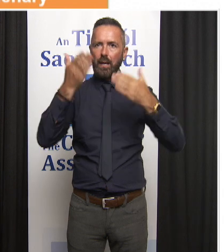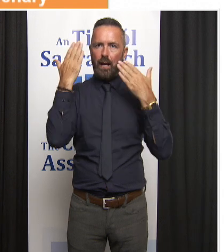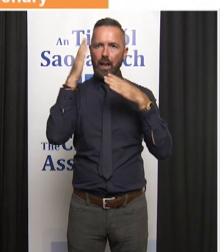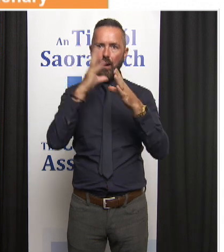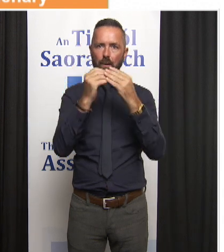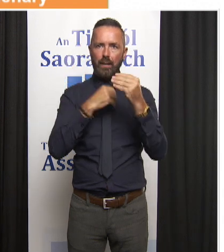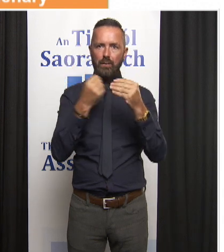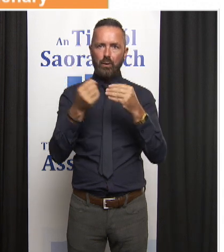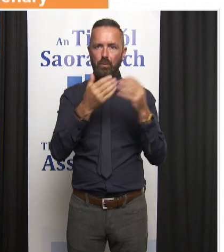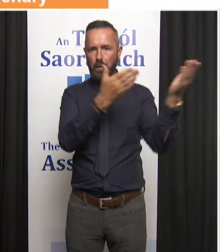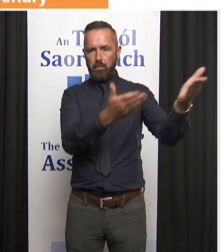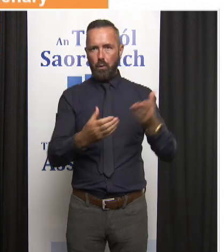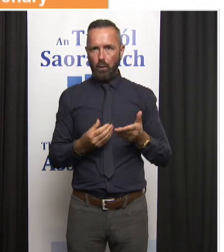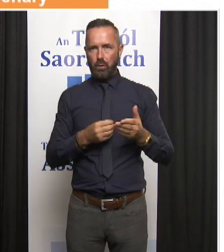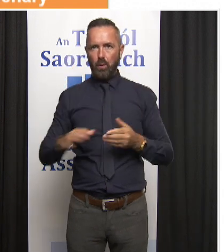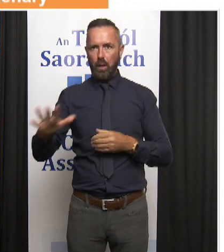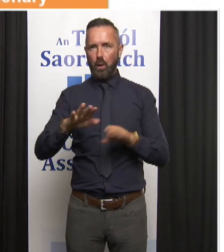be brought down to a local level.